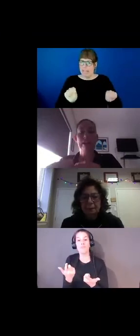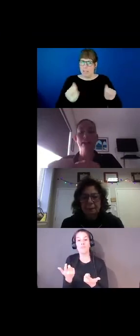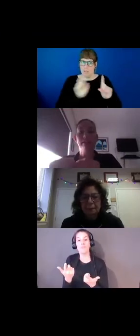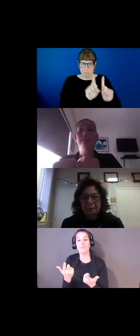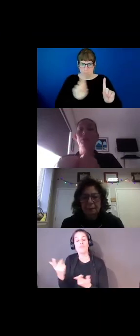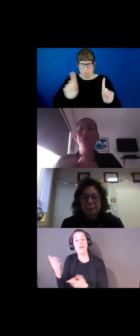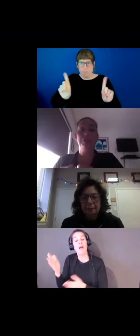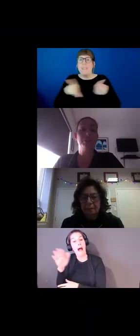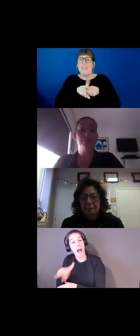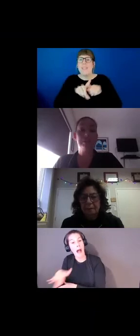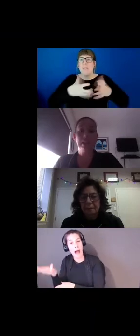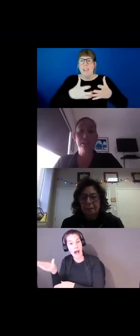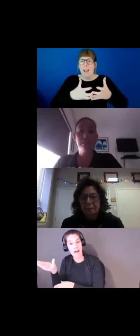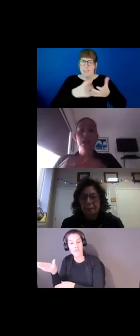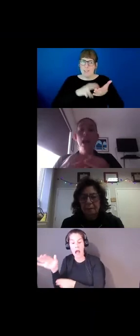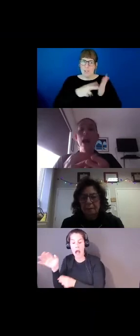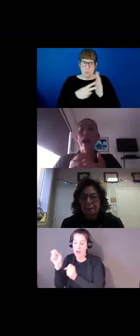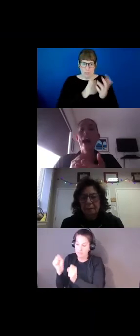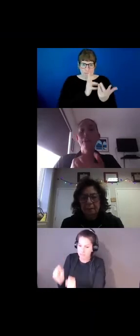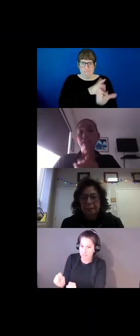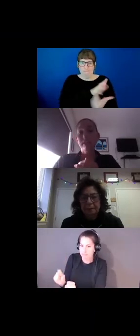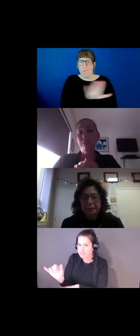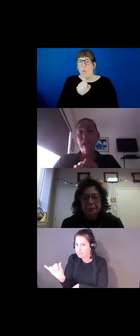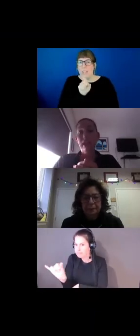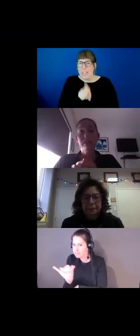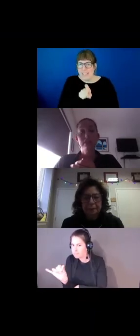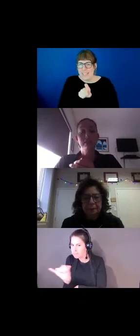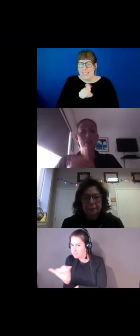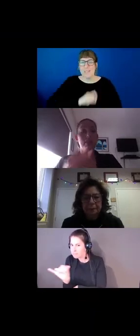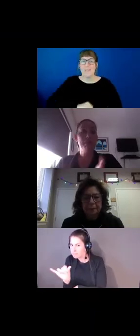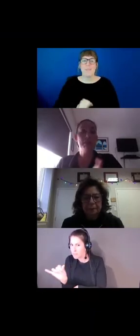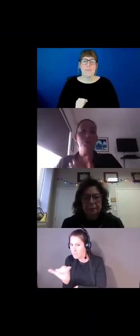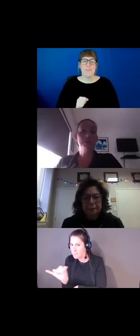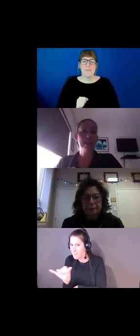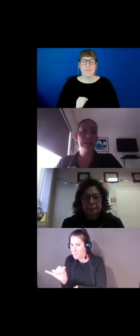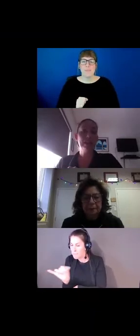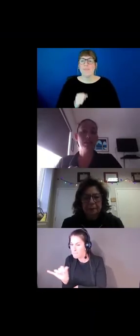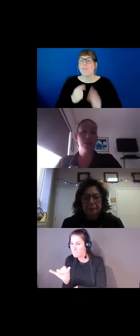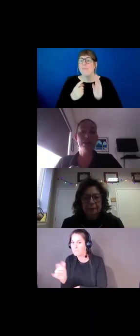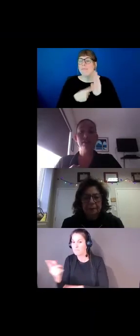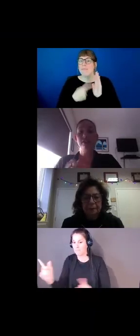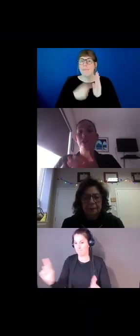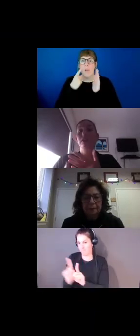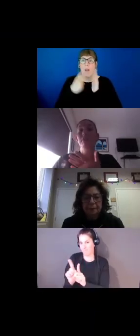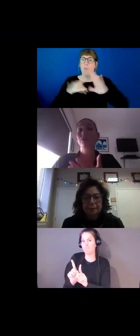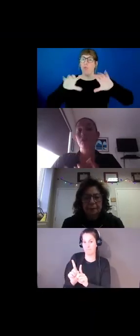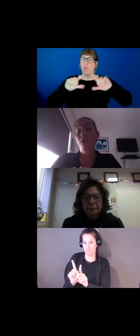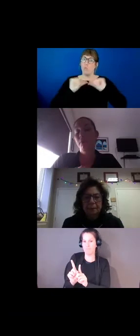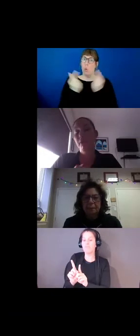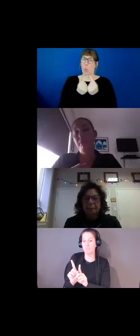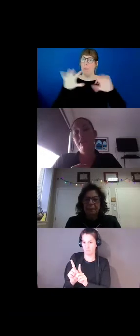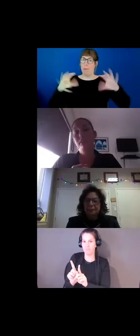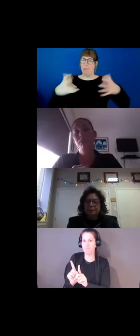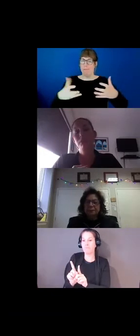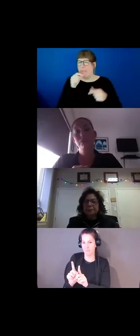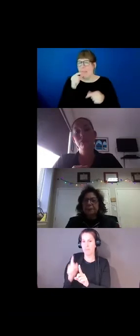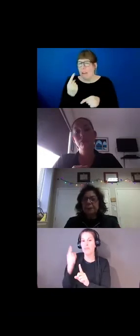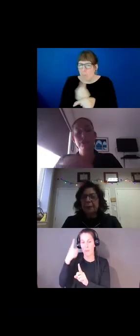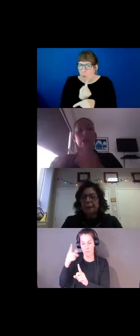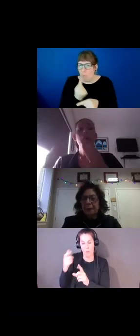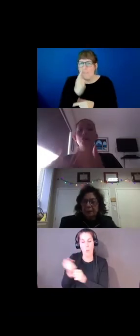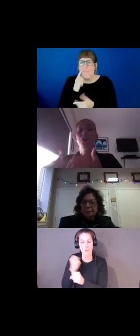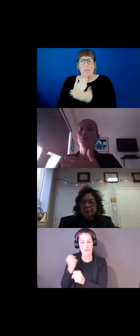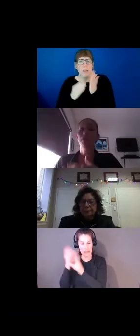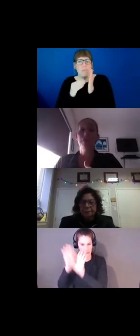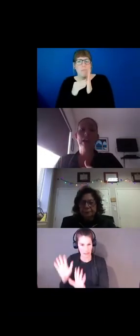create classes that will fit those needs. In some cases, maybe a group setting is not necessarily the most appropriate place for those